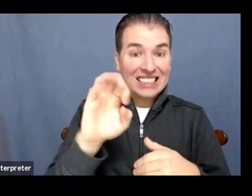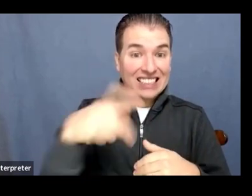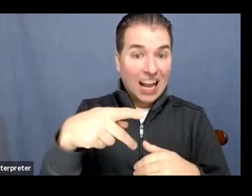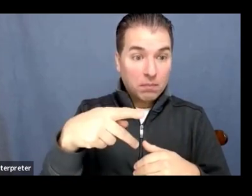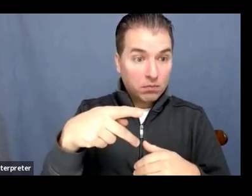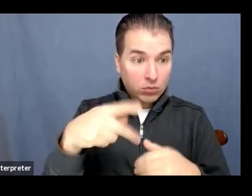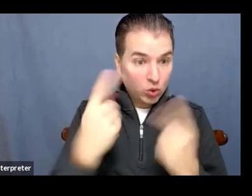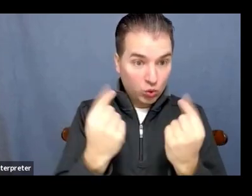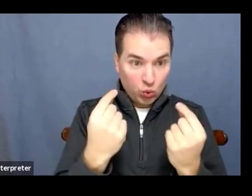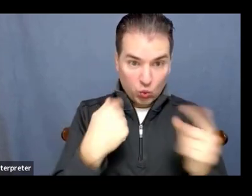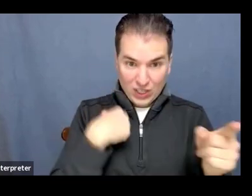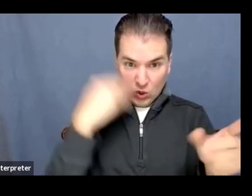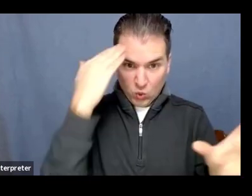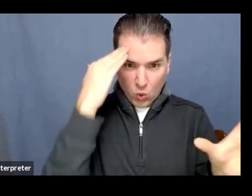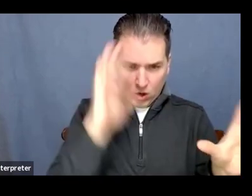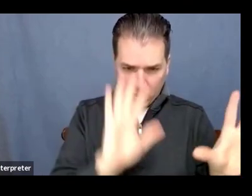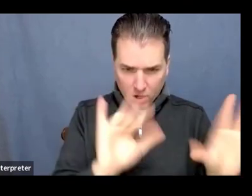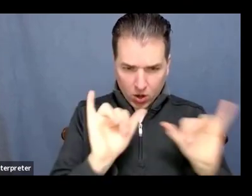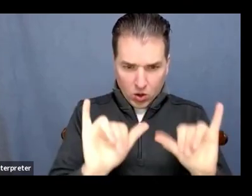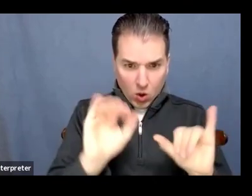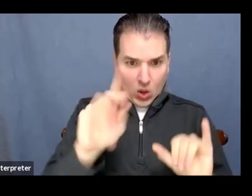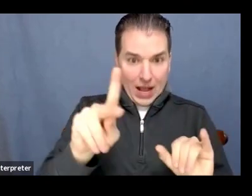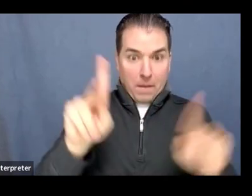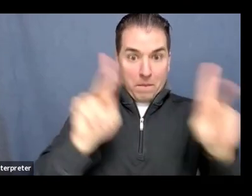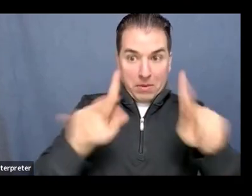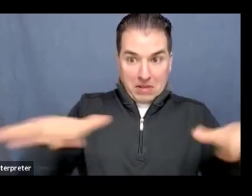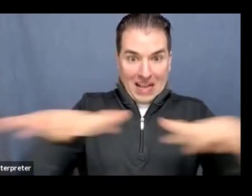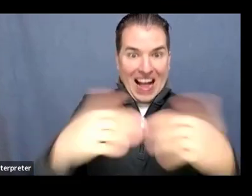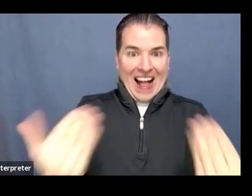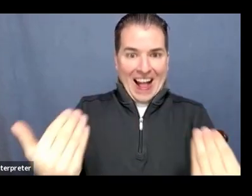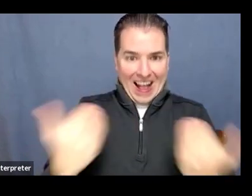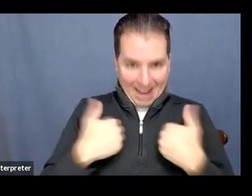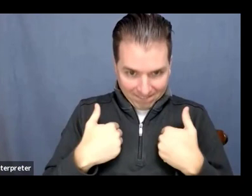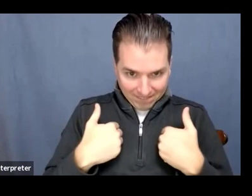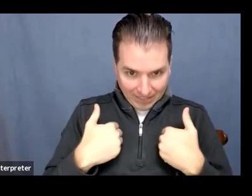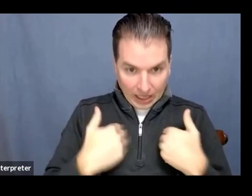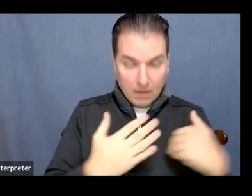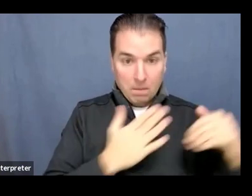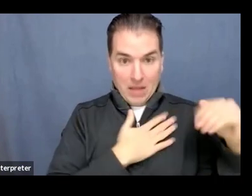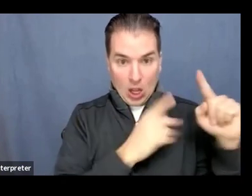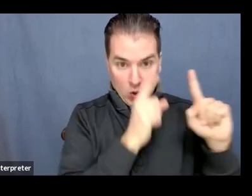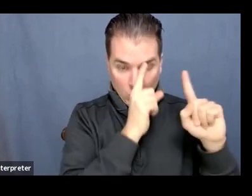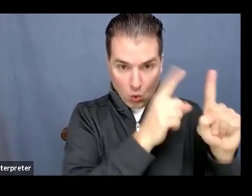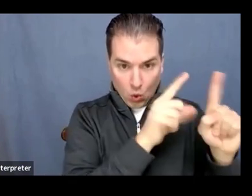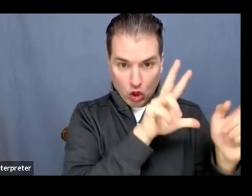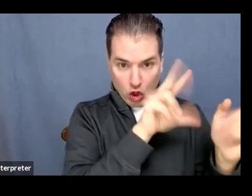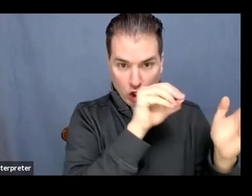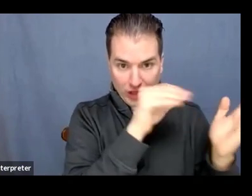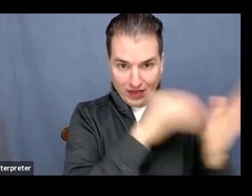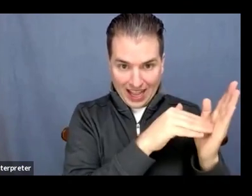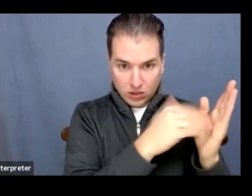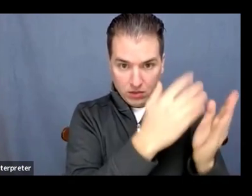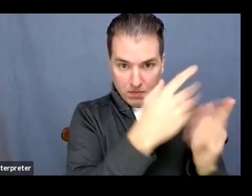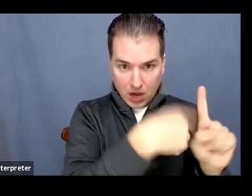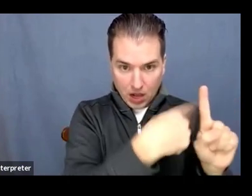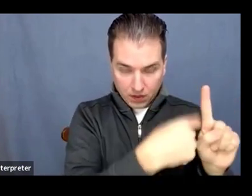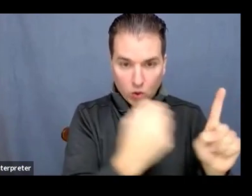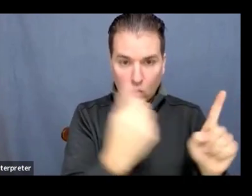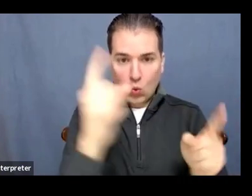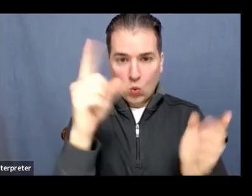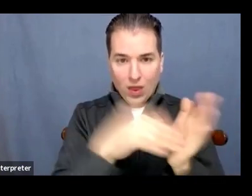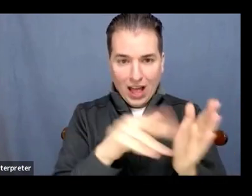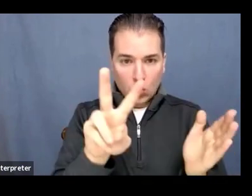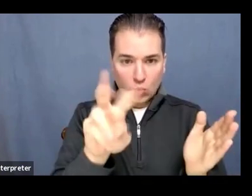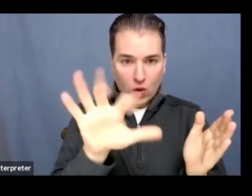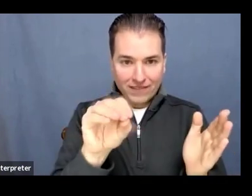our market goals and our revenue streams are somewhat realistic because we haven't opened our store yet, right? But we've used some